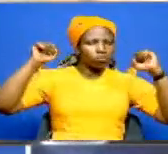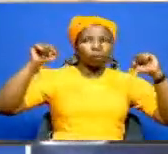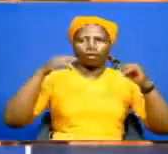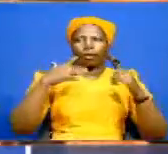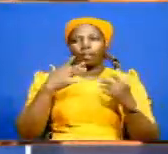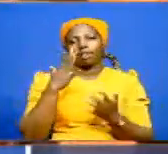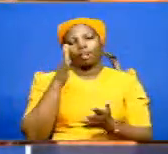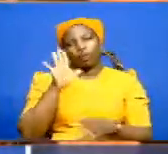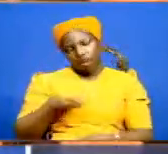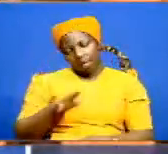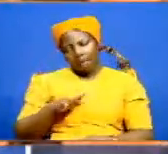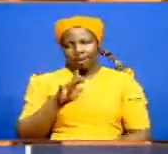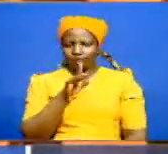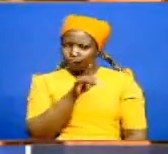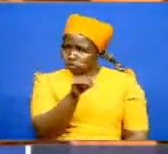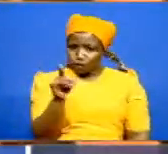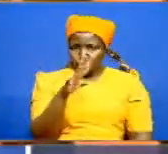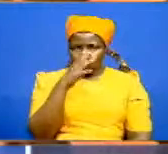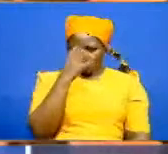tunakujua.